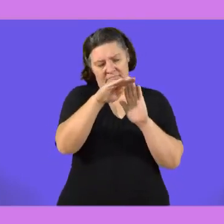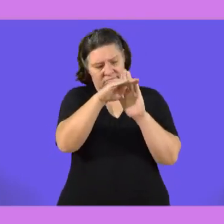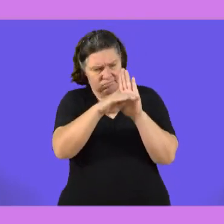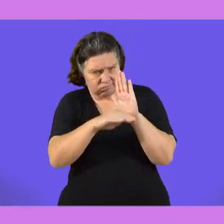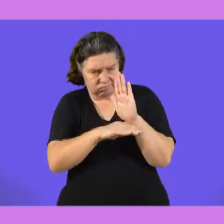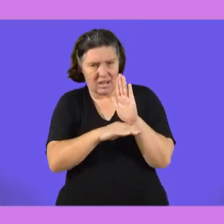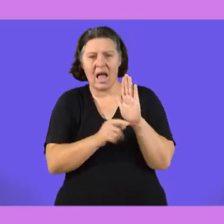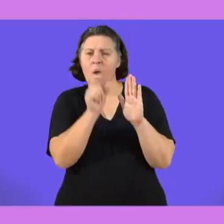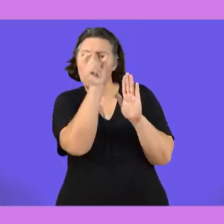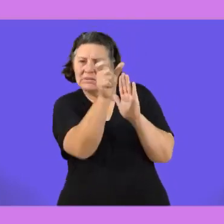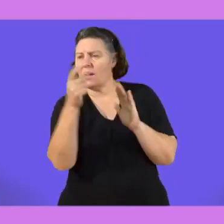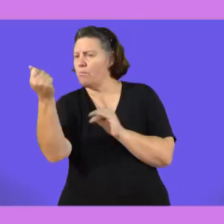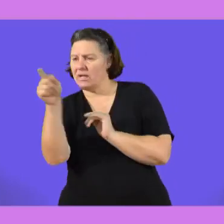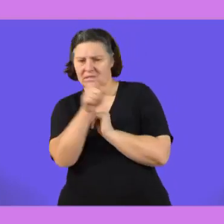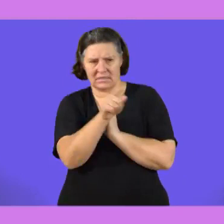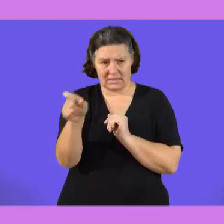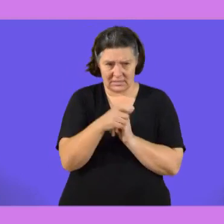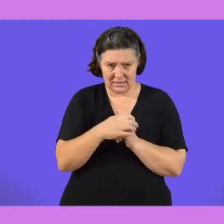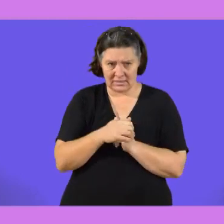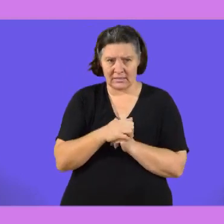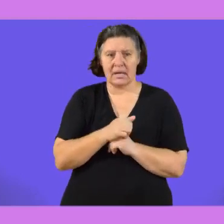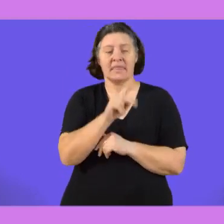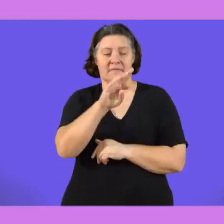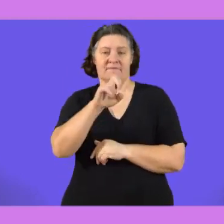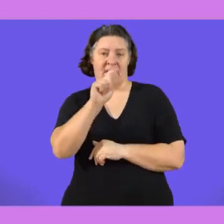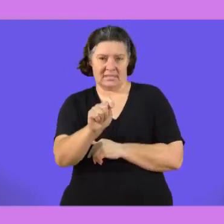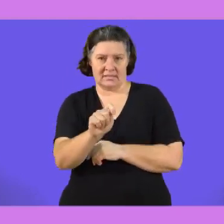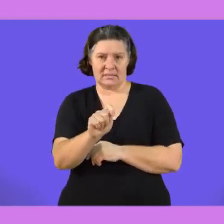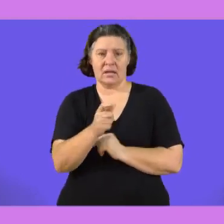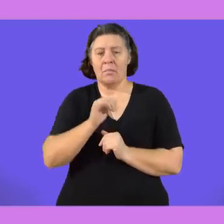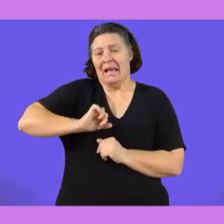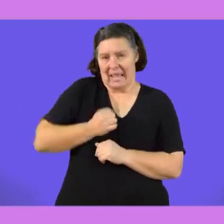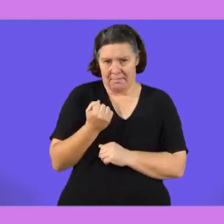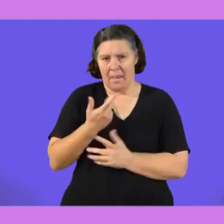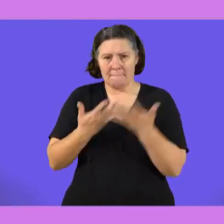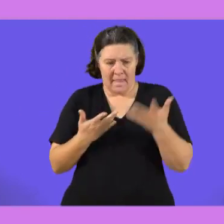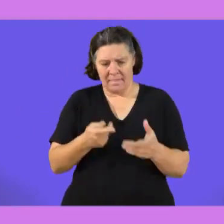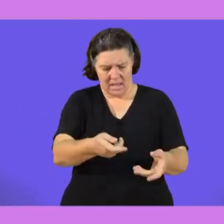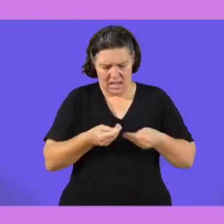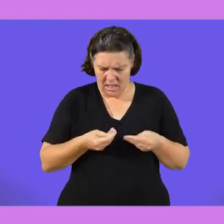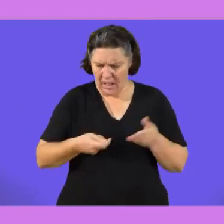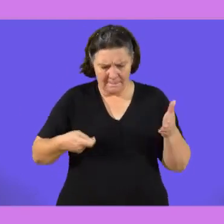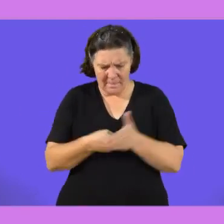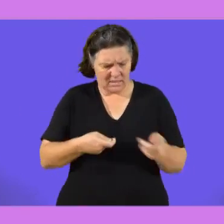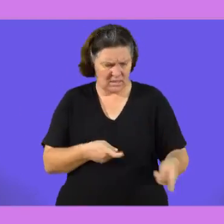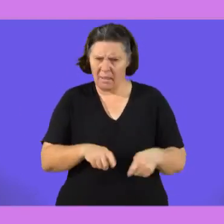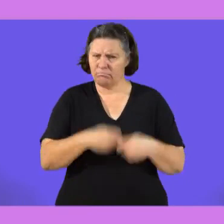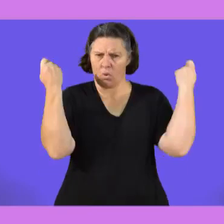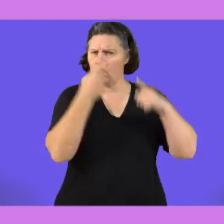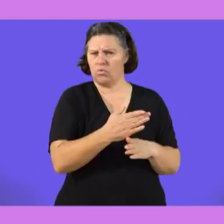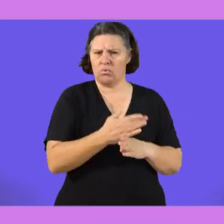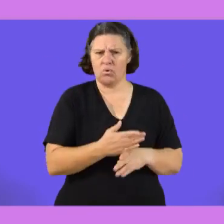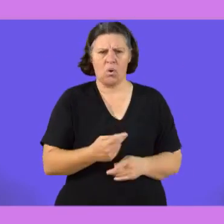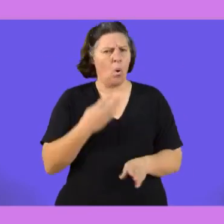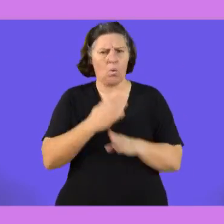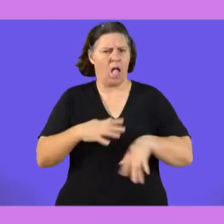price as well as the VAT. This item is very important, right? You must keep it in case you want to return an item